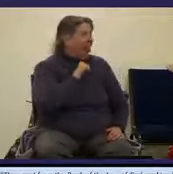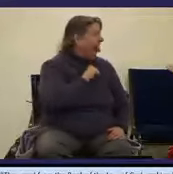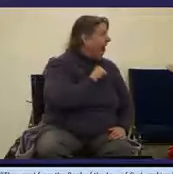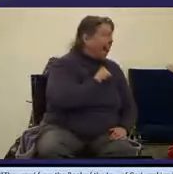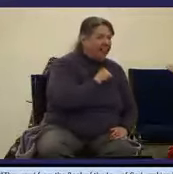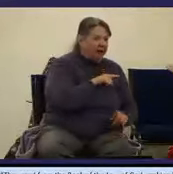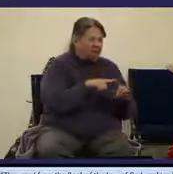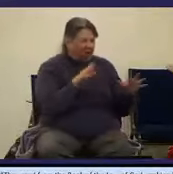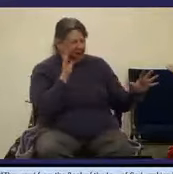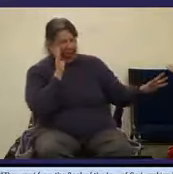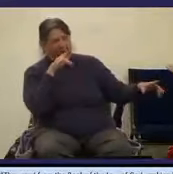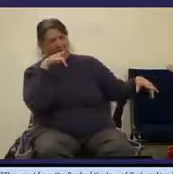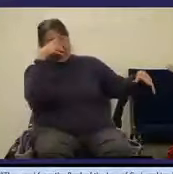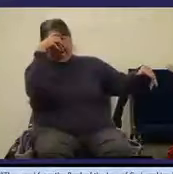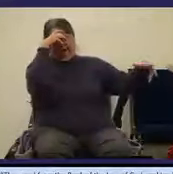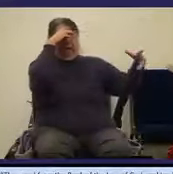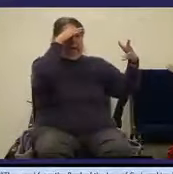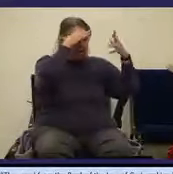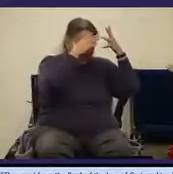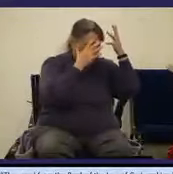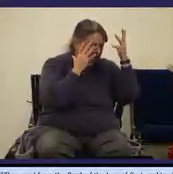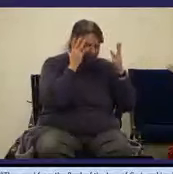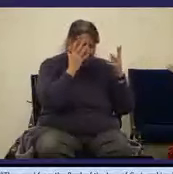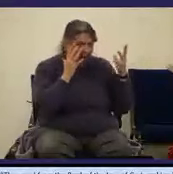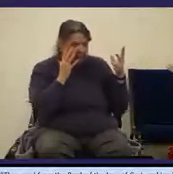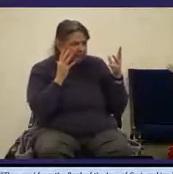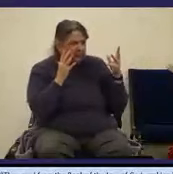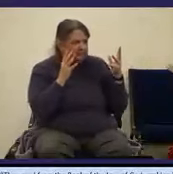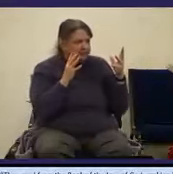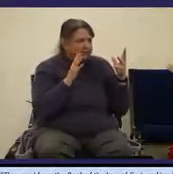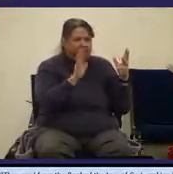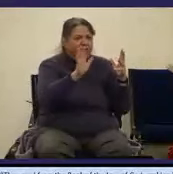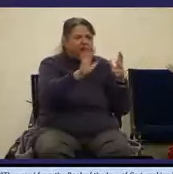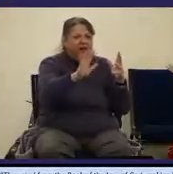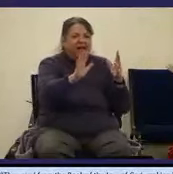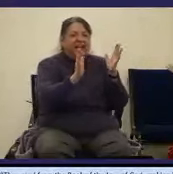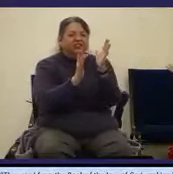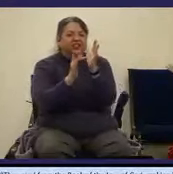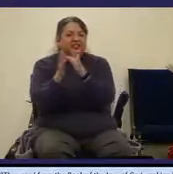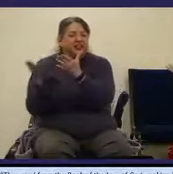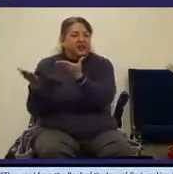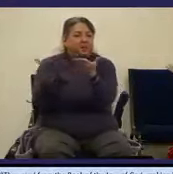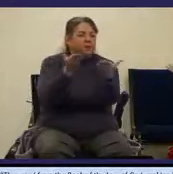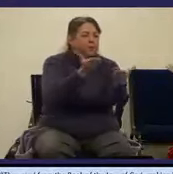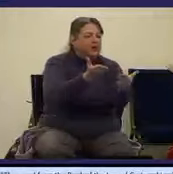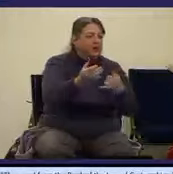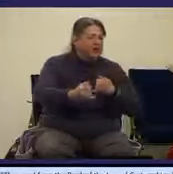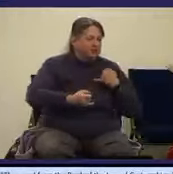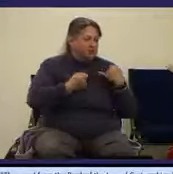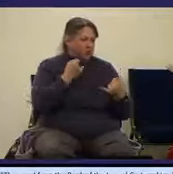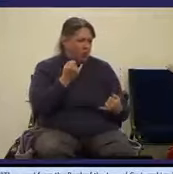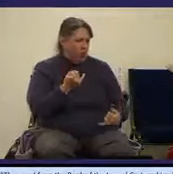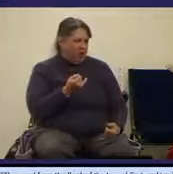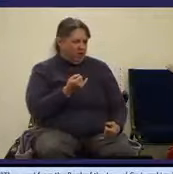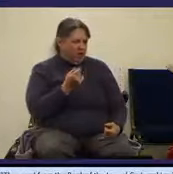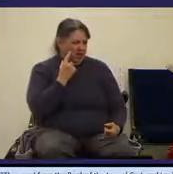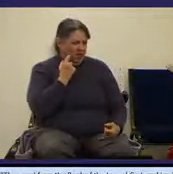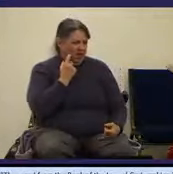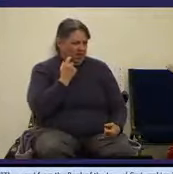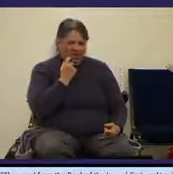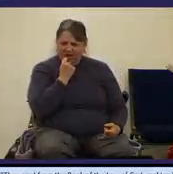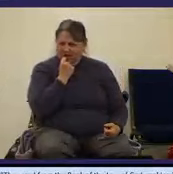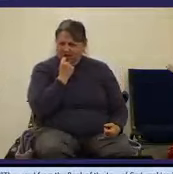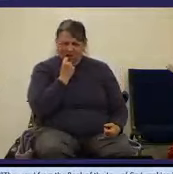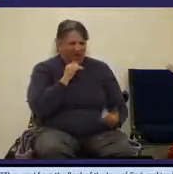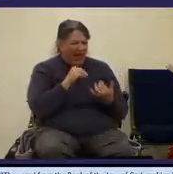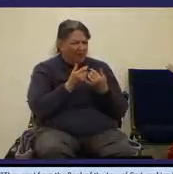happiness. The happiness is gone, but I had some for a little while. No, Jesus came to bring joy. So what does the joy of the Lord have to do with you and me with